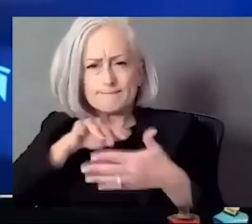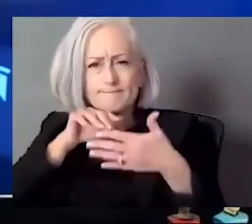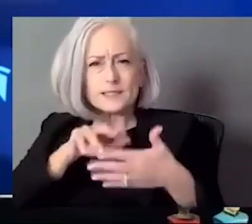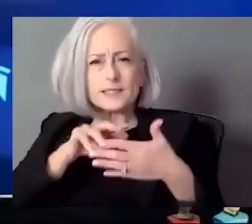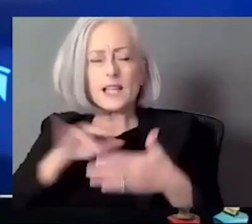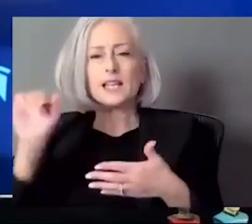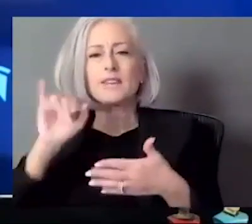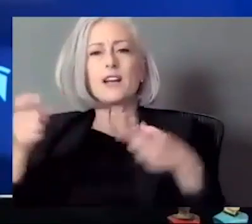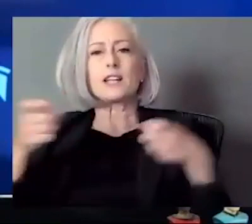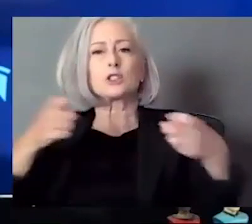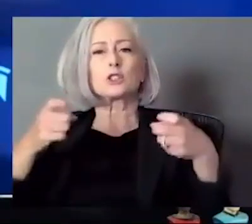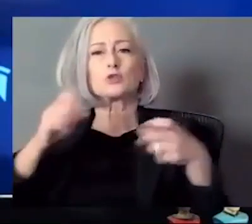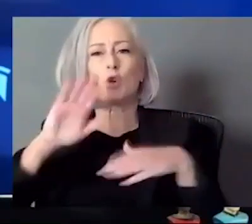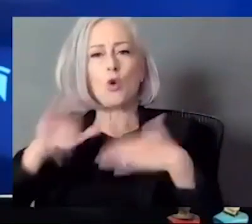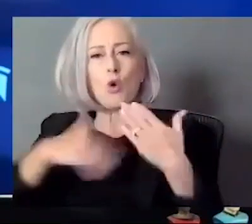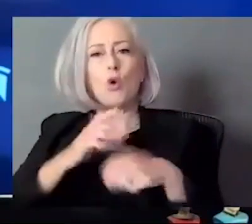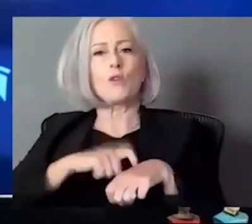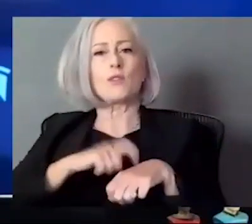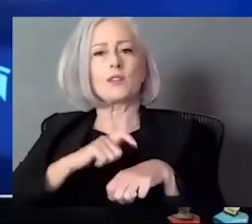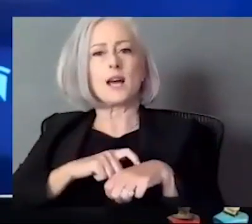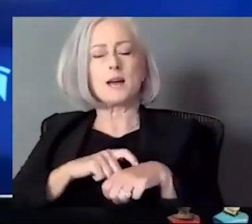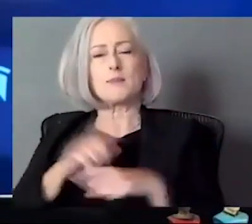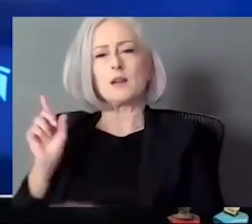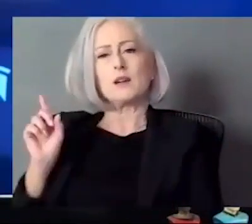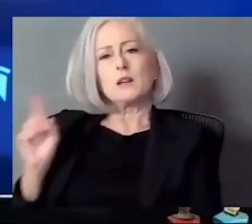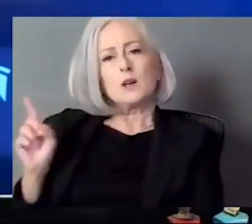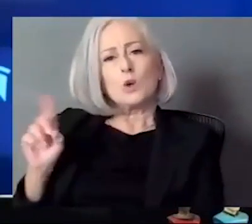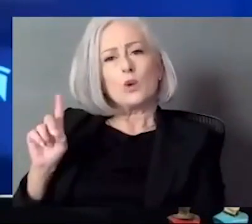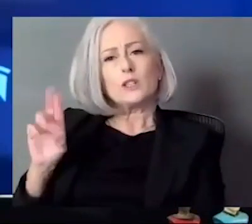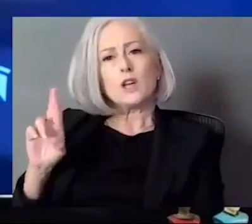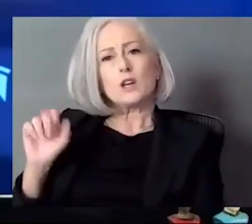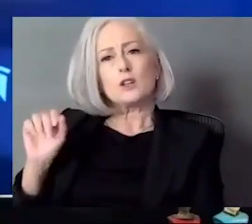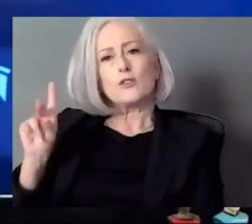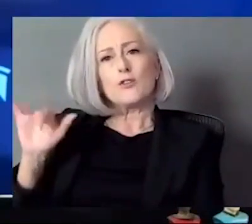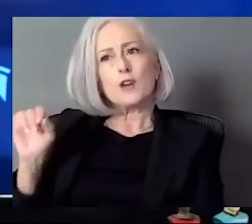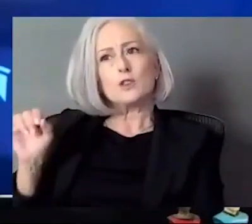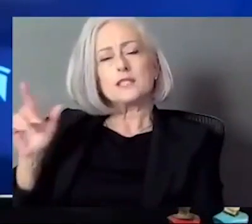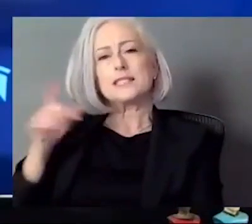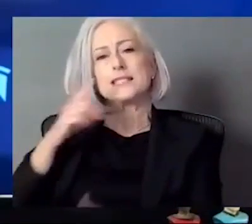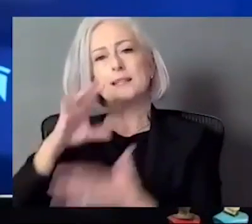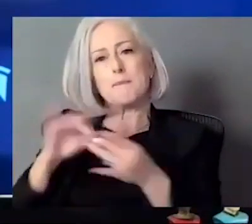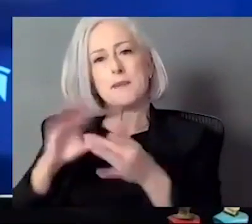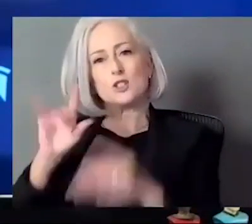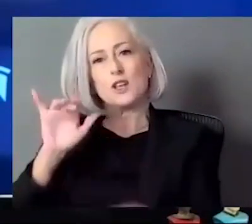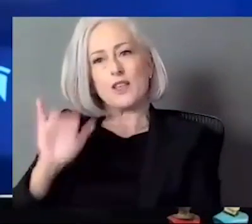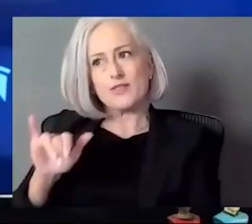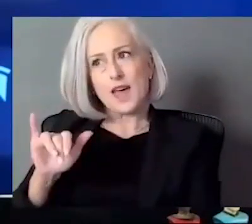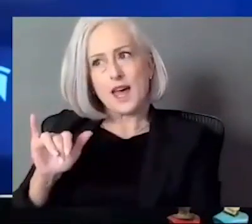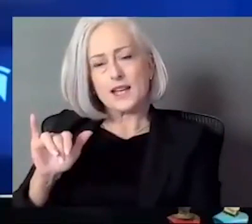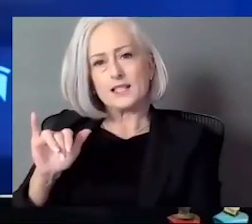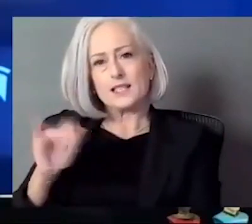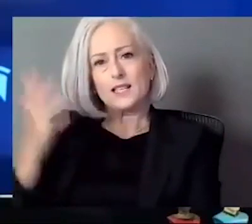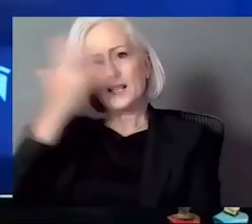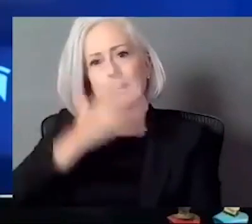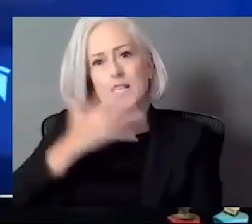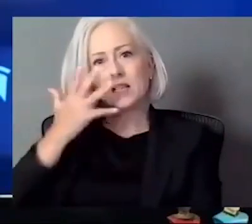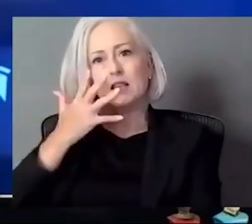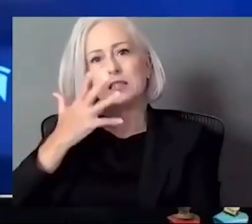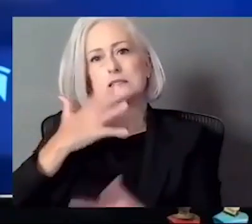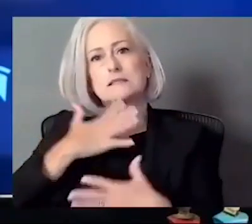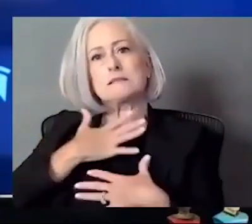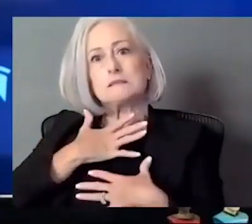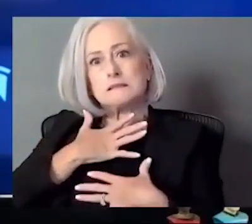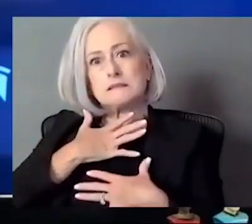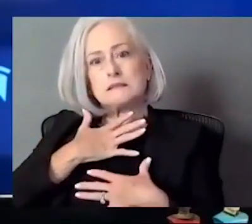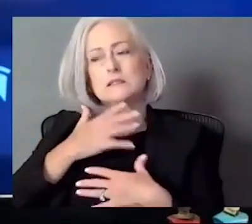so when he said that, and he looked discouraged, that made me scared. Because, and then when it was in China,